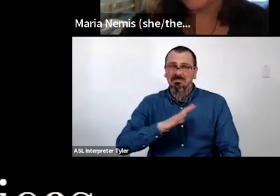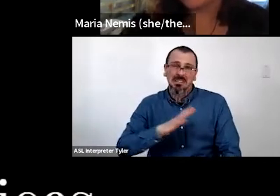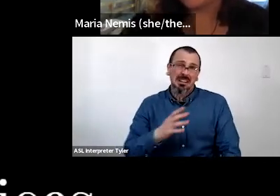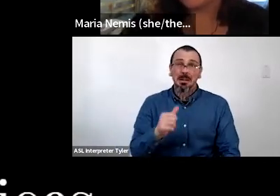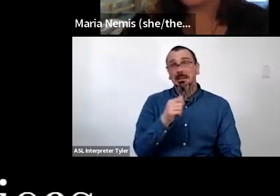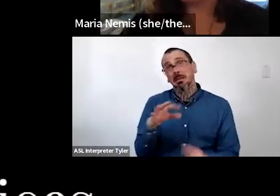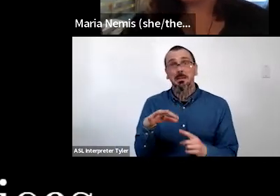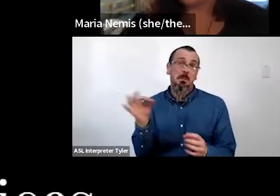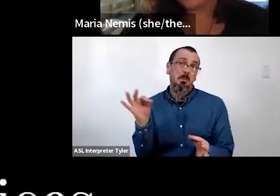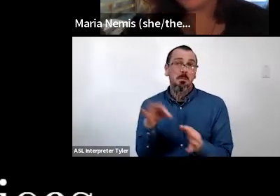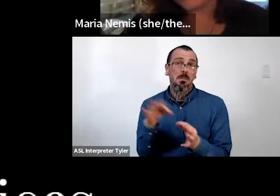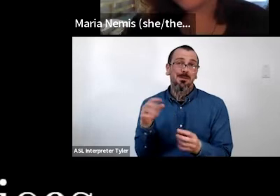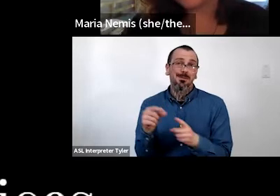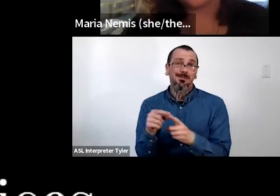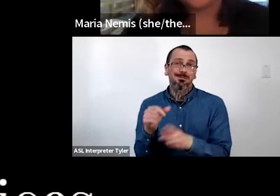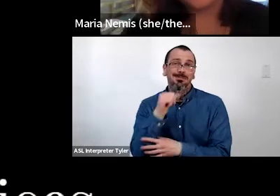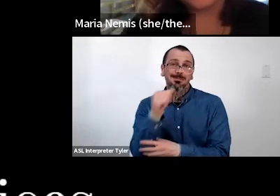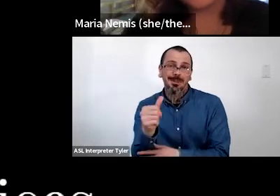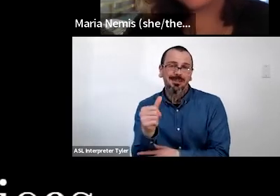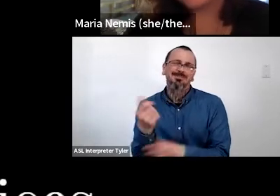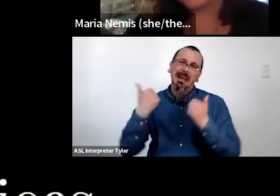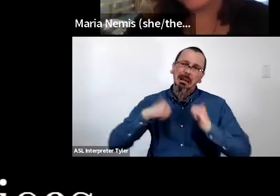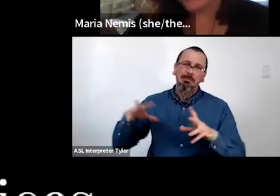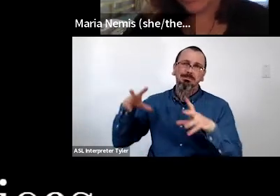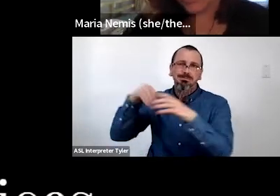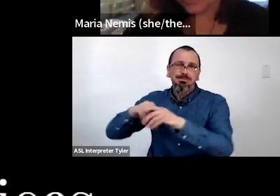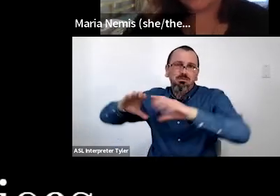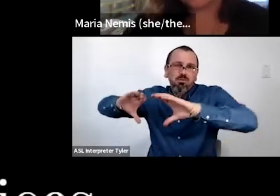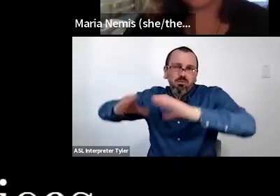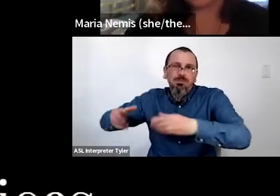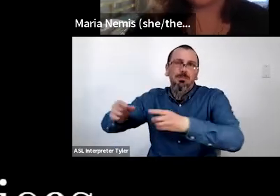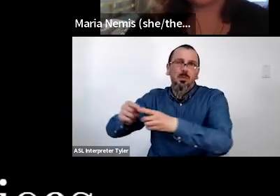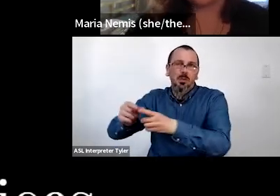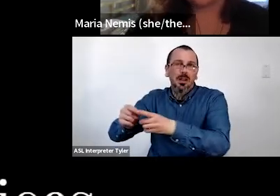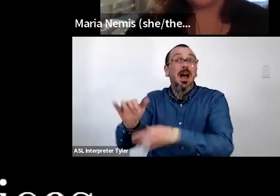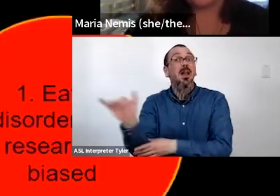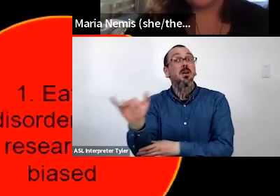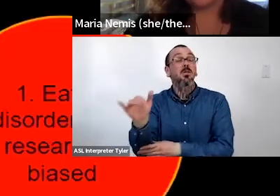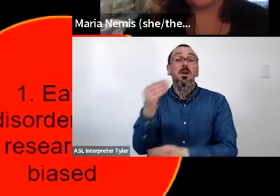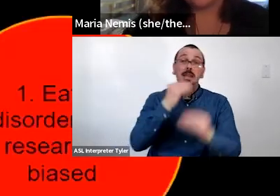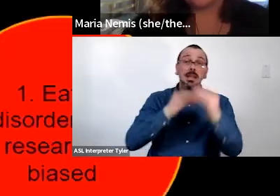the other category. And also I will be using ED as short for eating disorders.